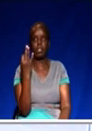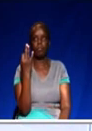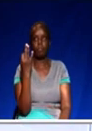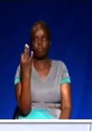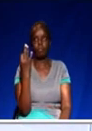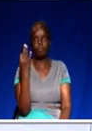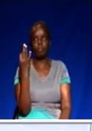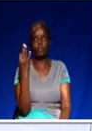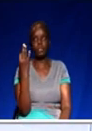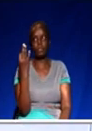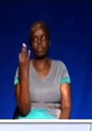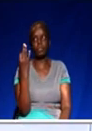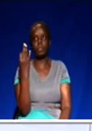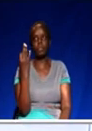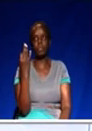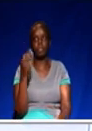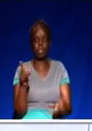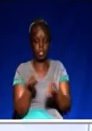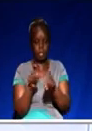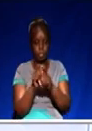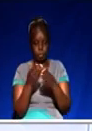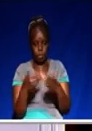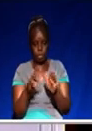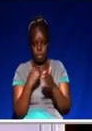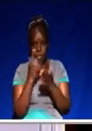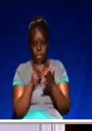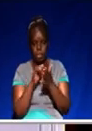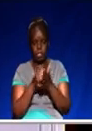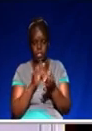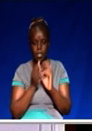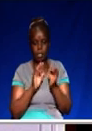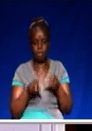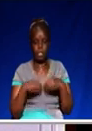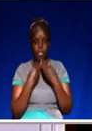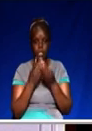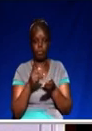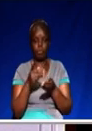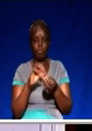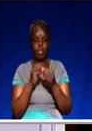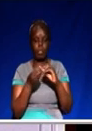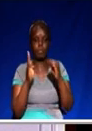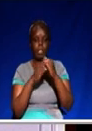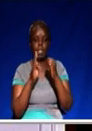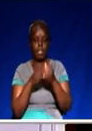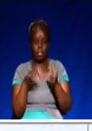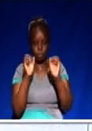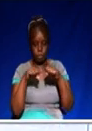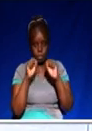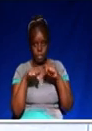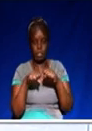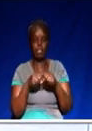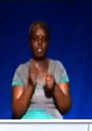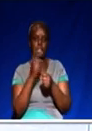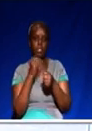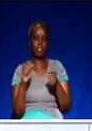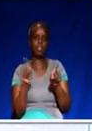3. In a similar way, we said if I give you 9, and we agreed, write this